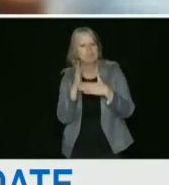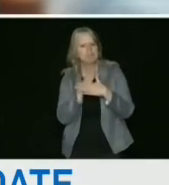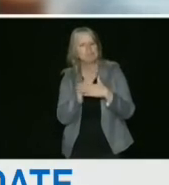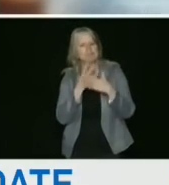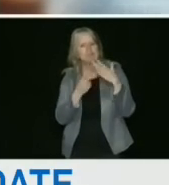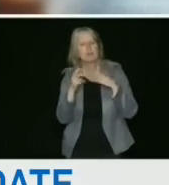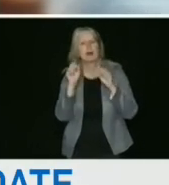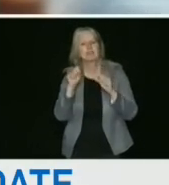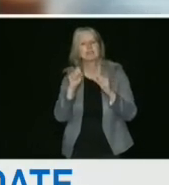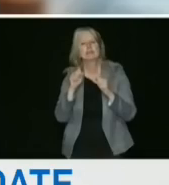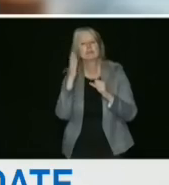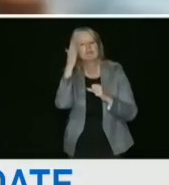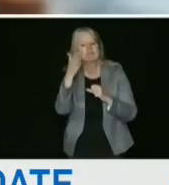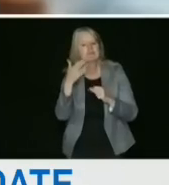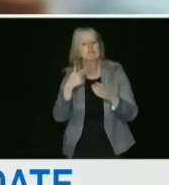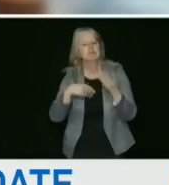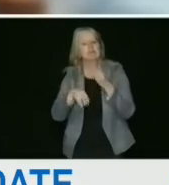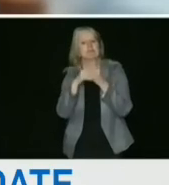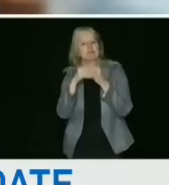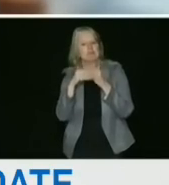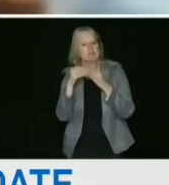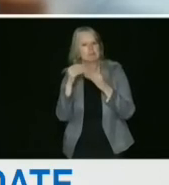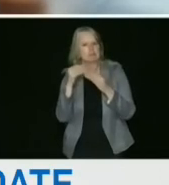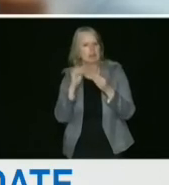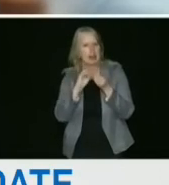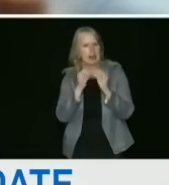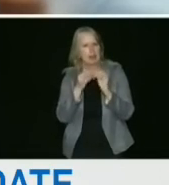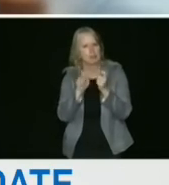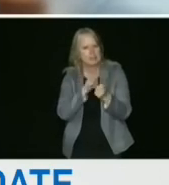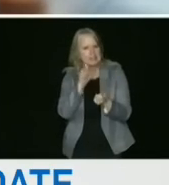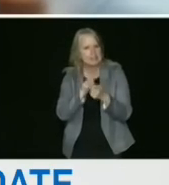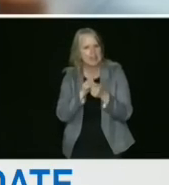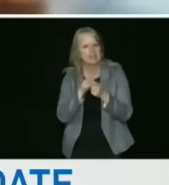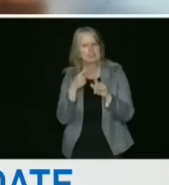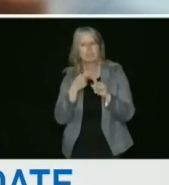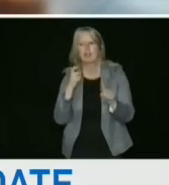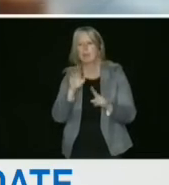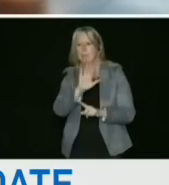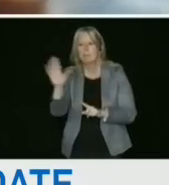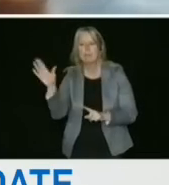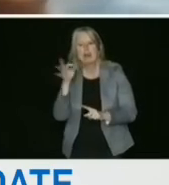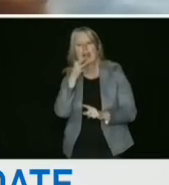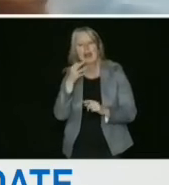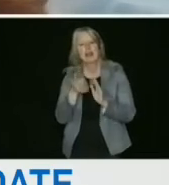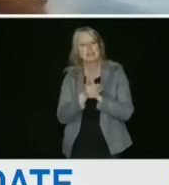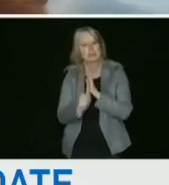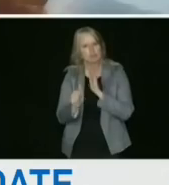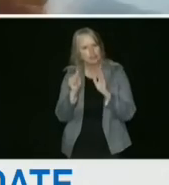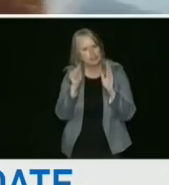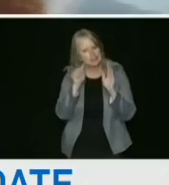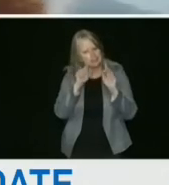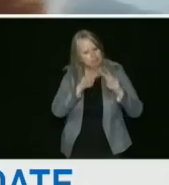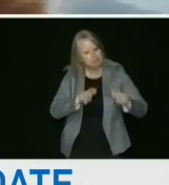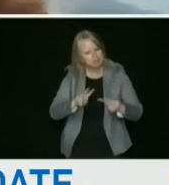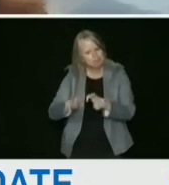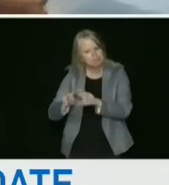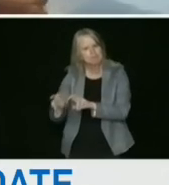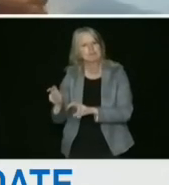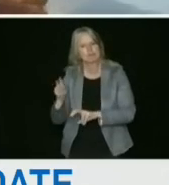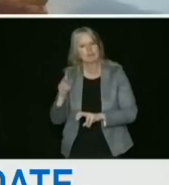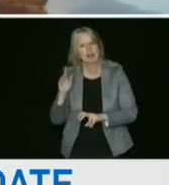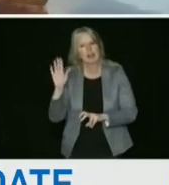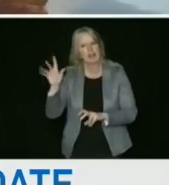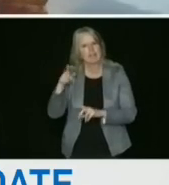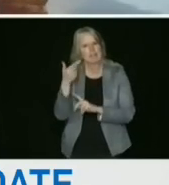perhaps later figures from our experts at the agency, because